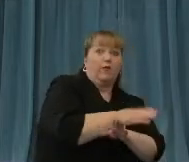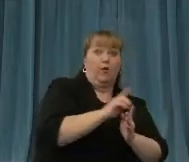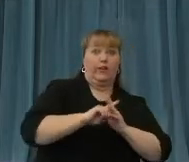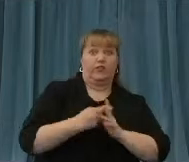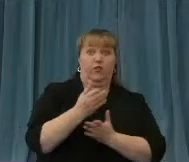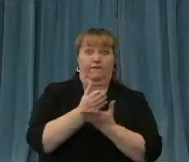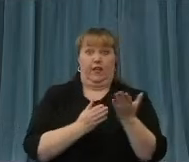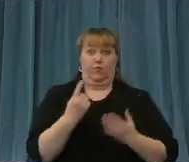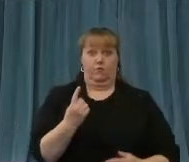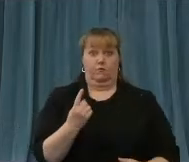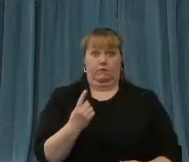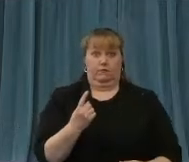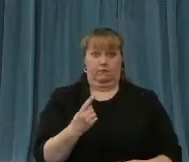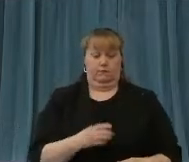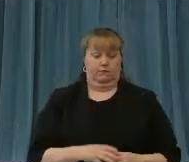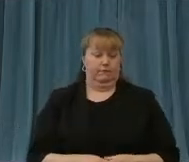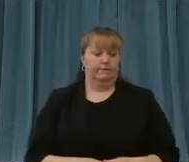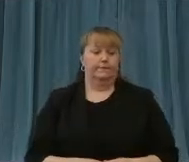one.